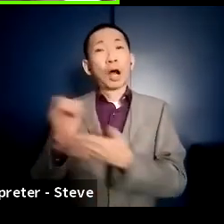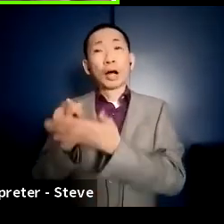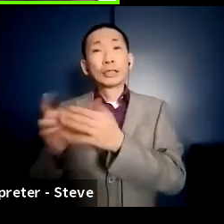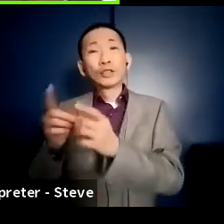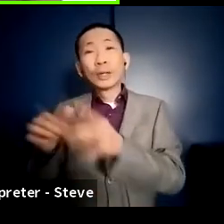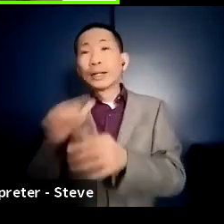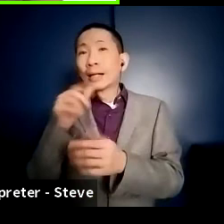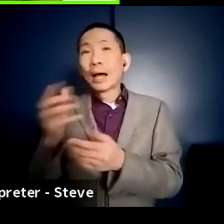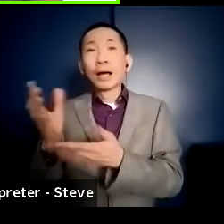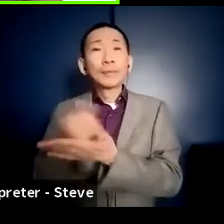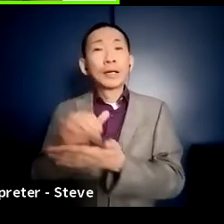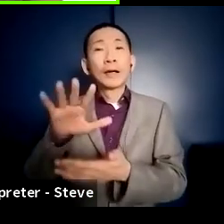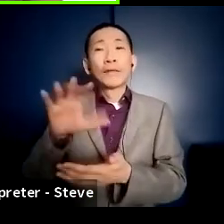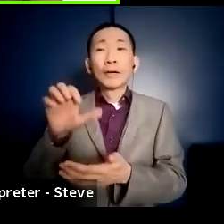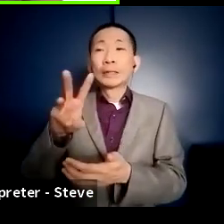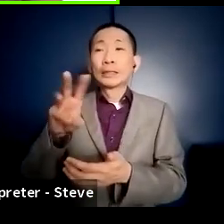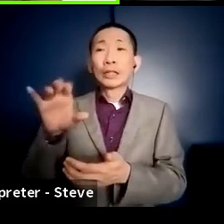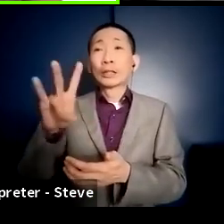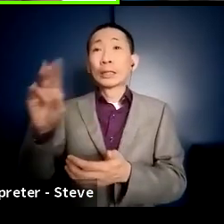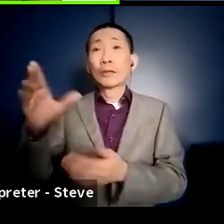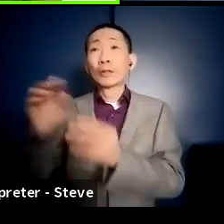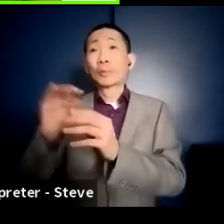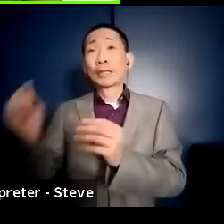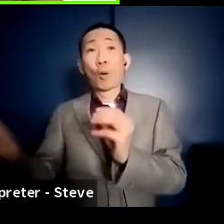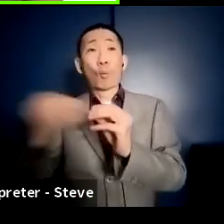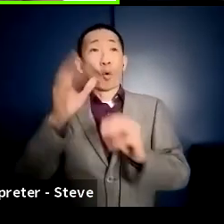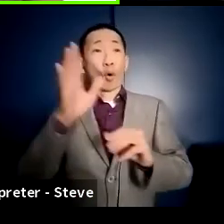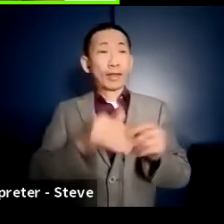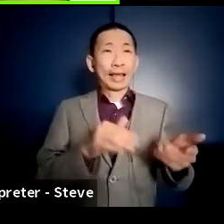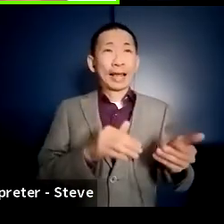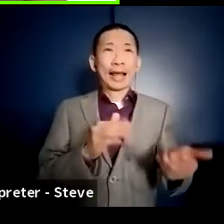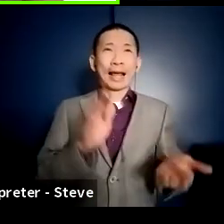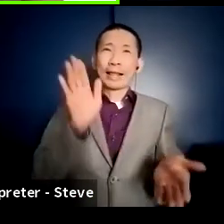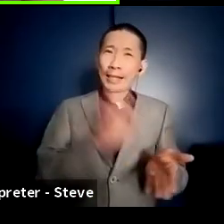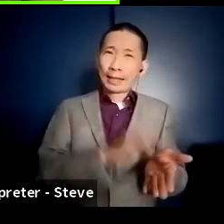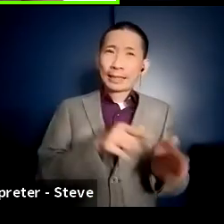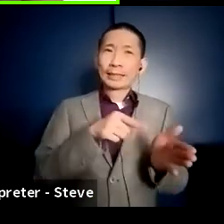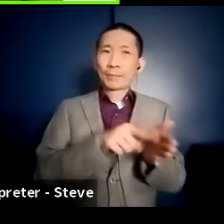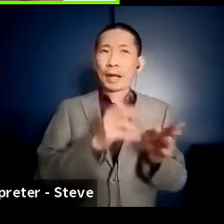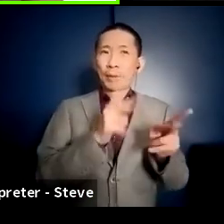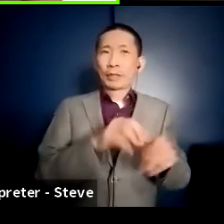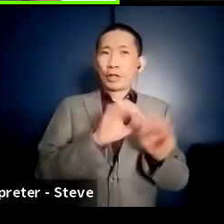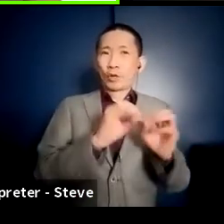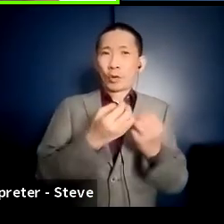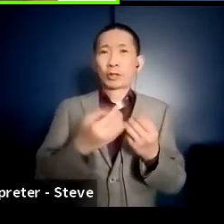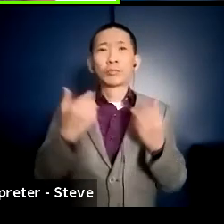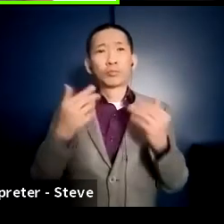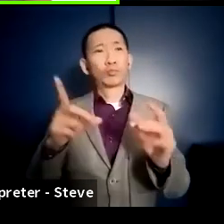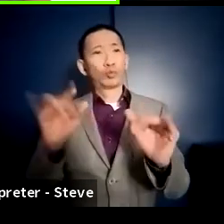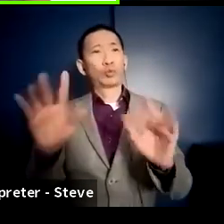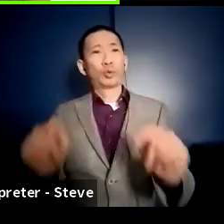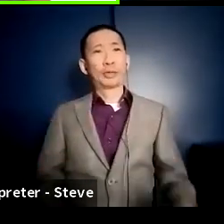making 500, 600, 700% more than the lowest paid person in their organization, do it.